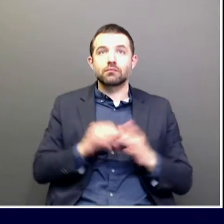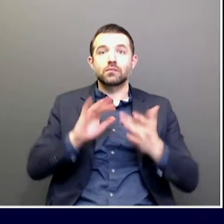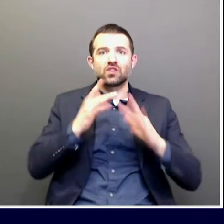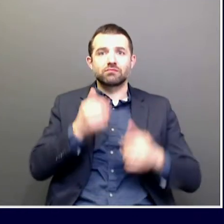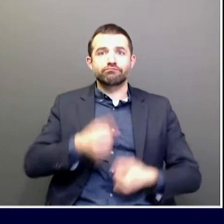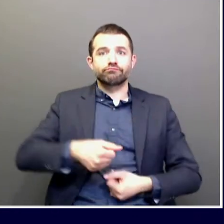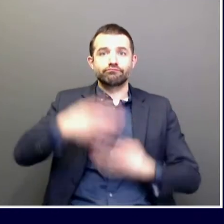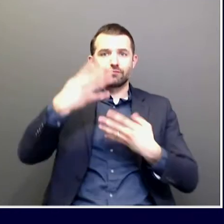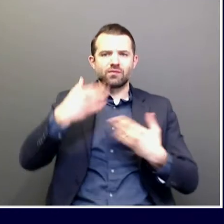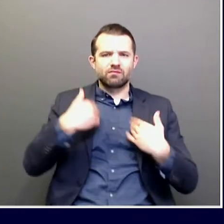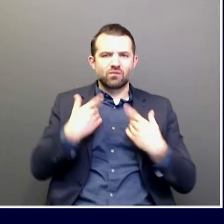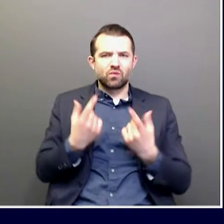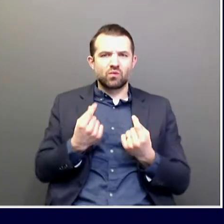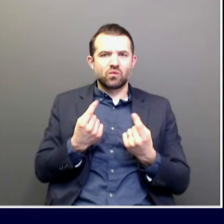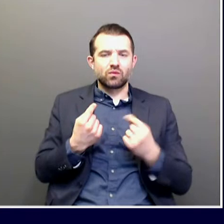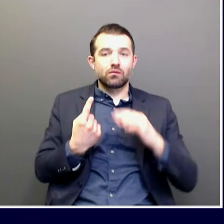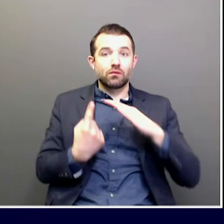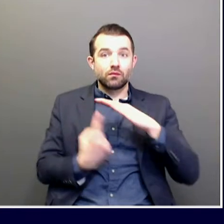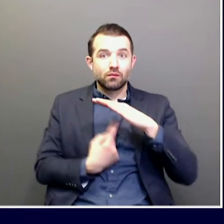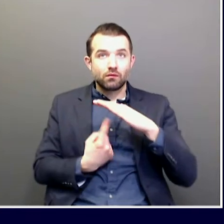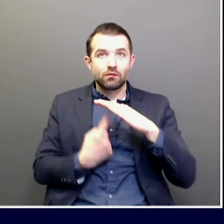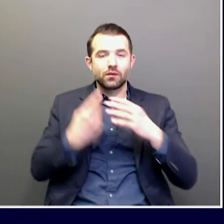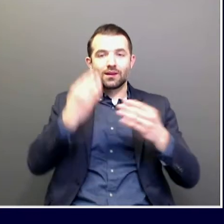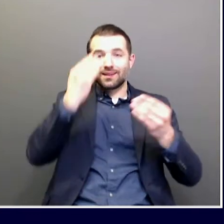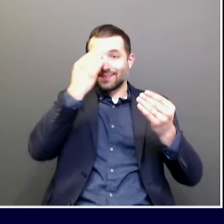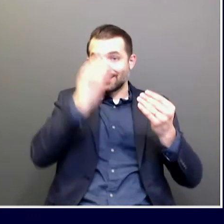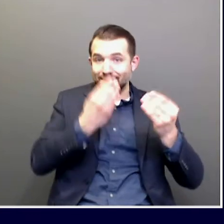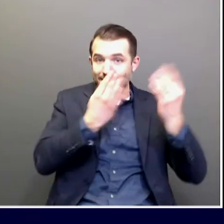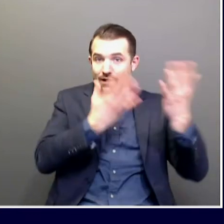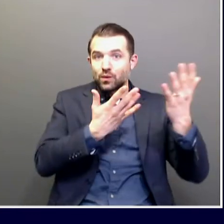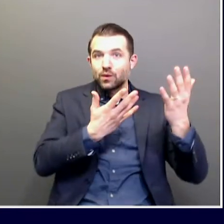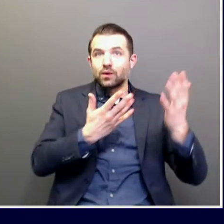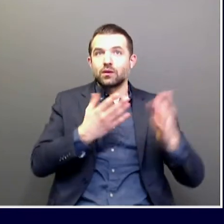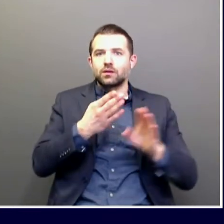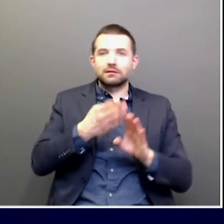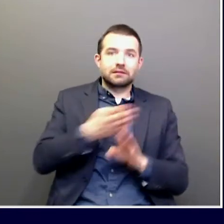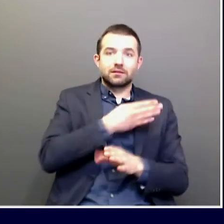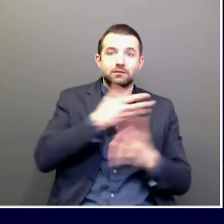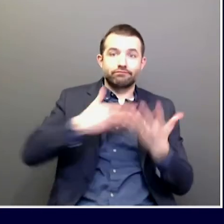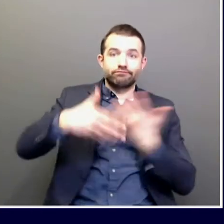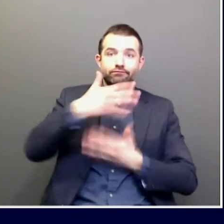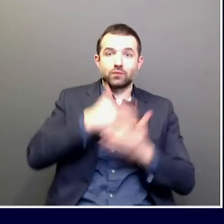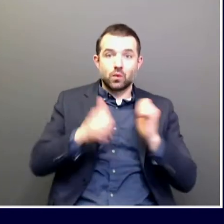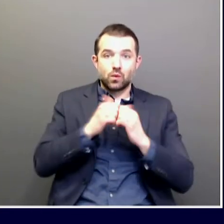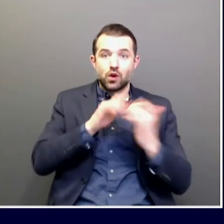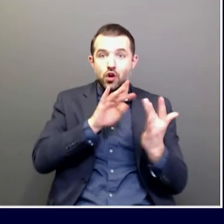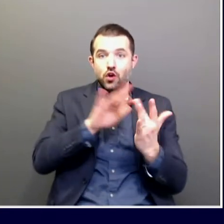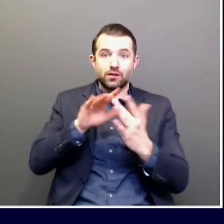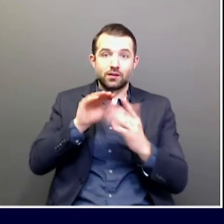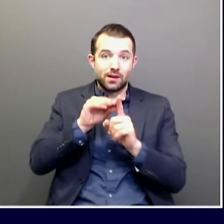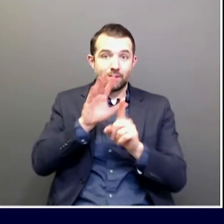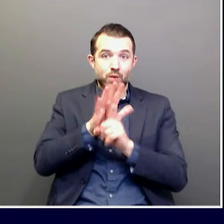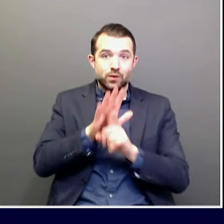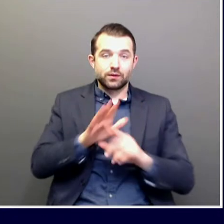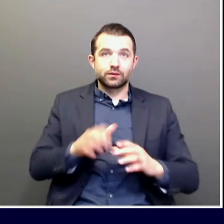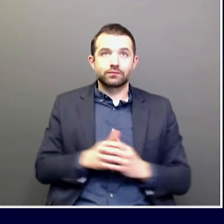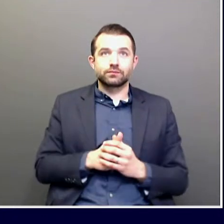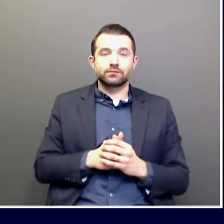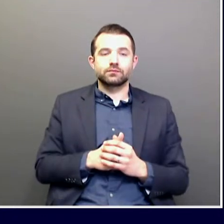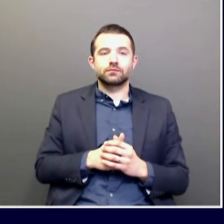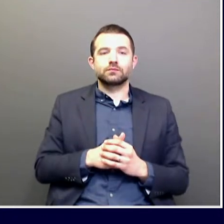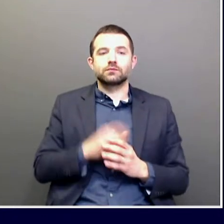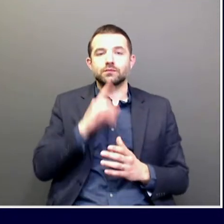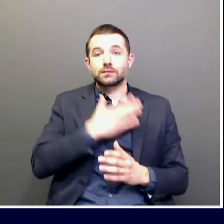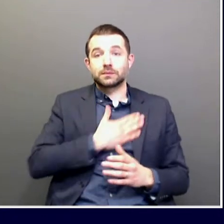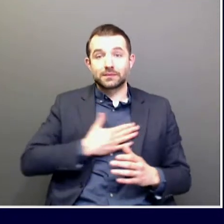Thank you. And my second question is, we've heard from a number of nurses in our area that they are